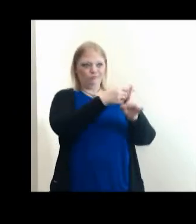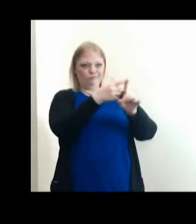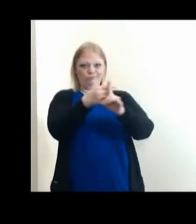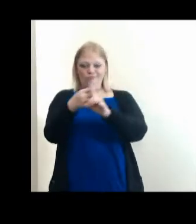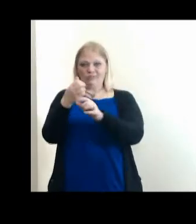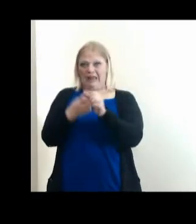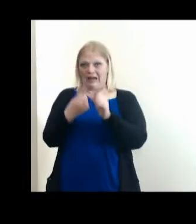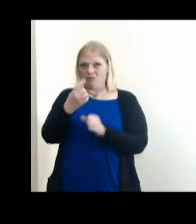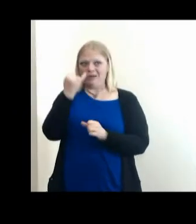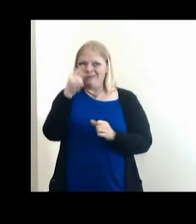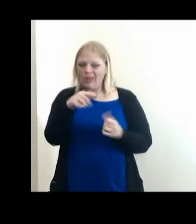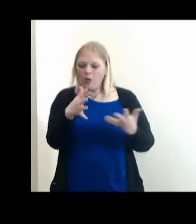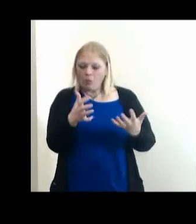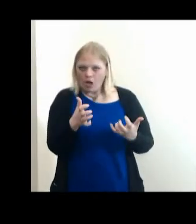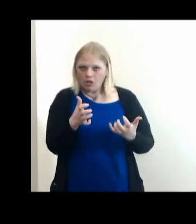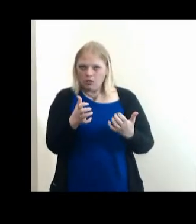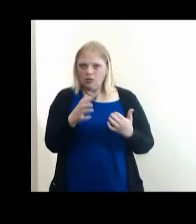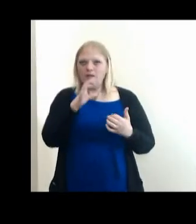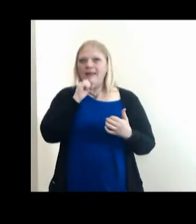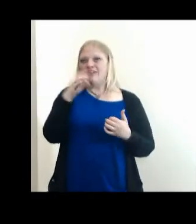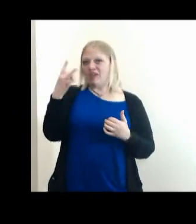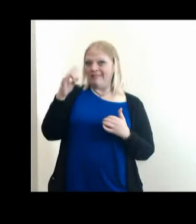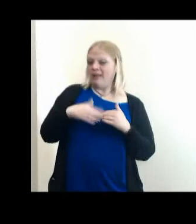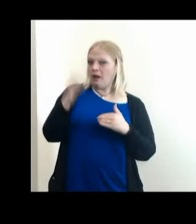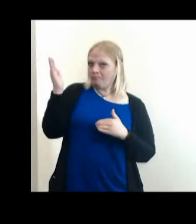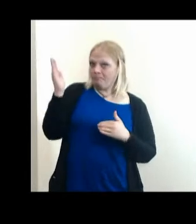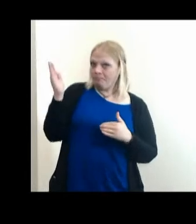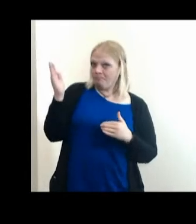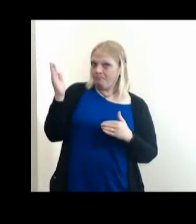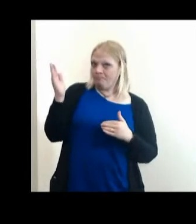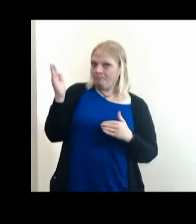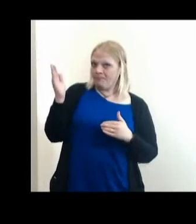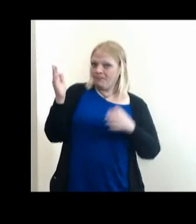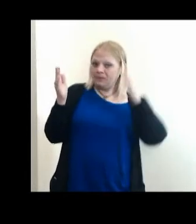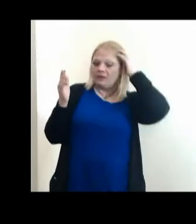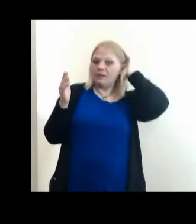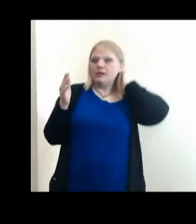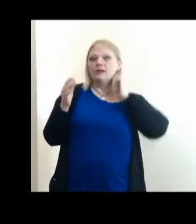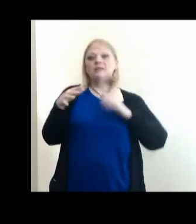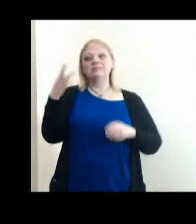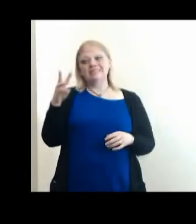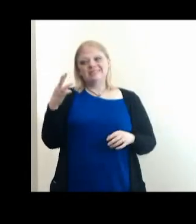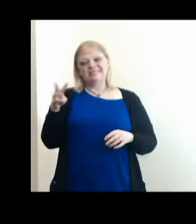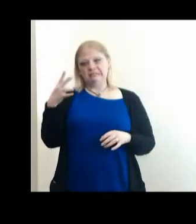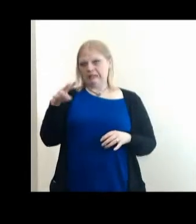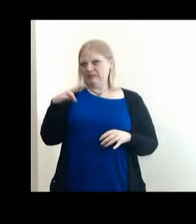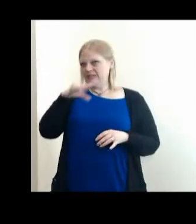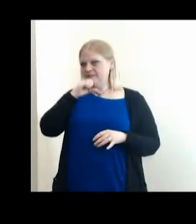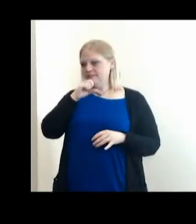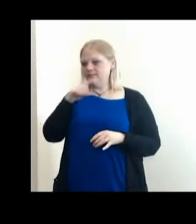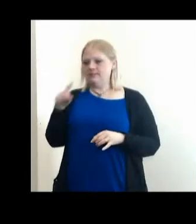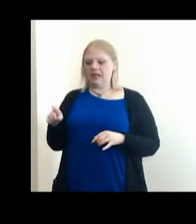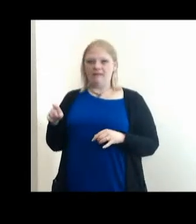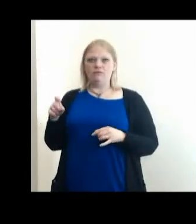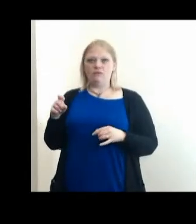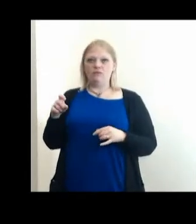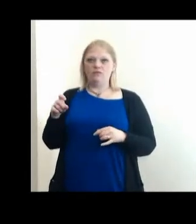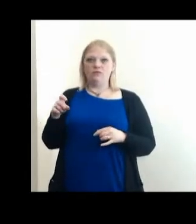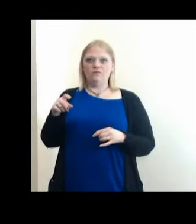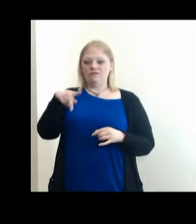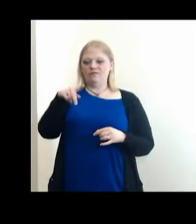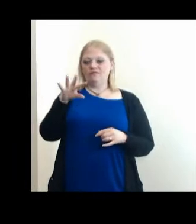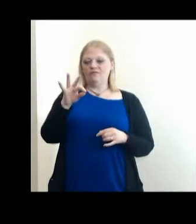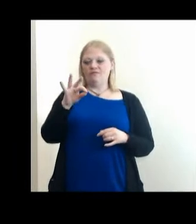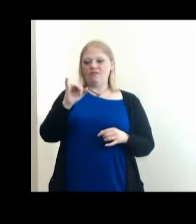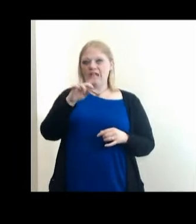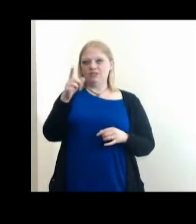to be vaccinated, at least 18 and above. The 16 and 17-year-olds have to take the Pfizer dose,